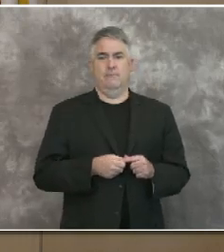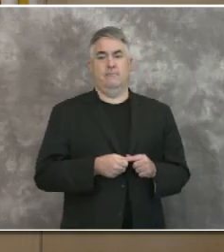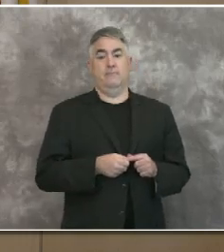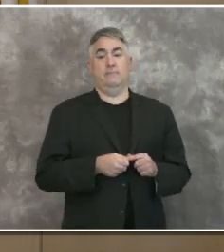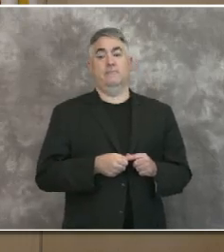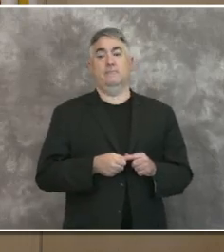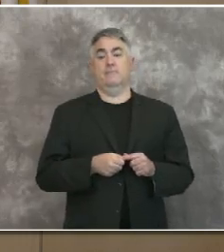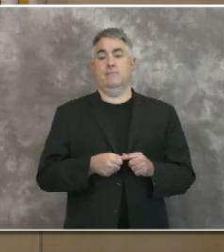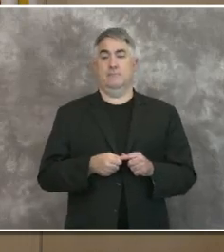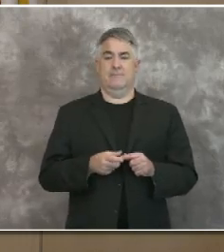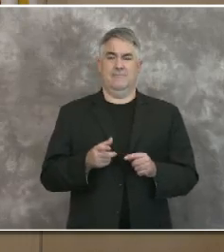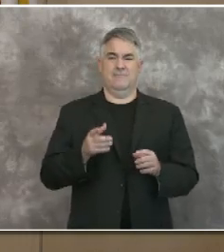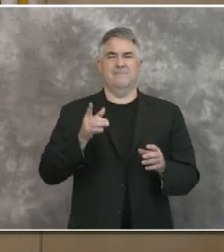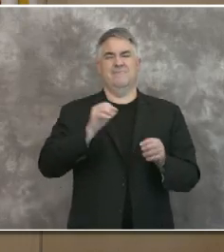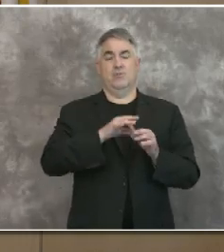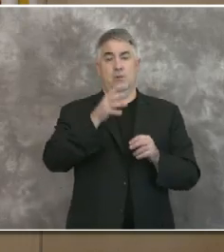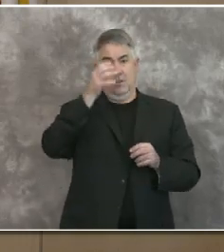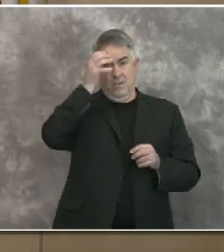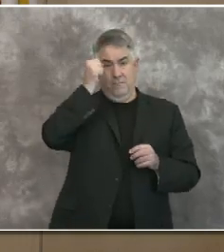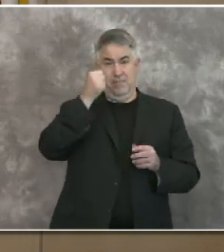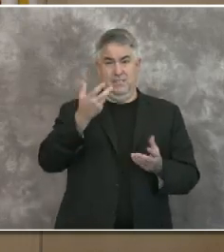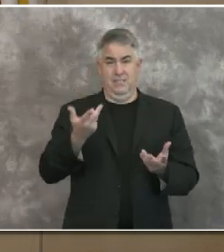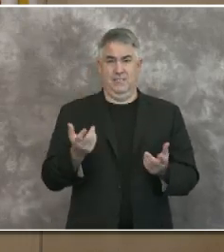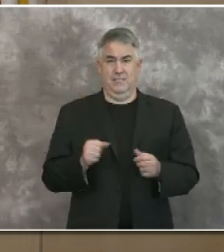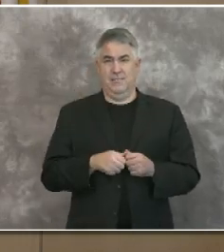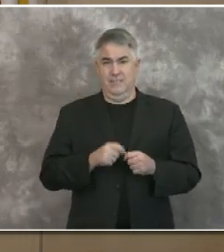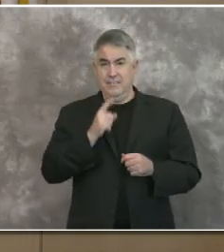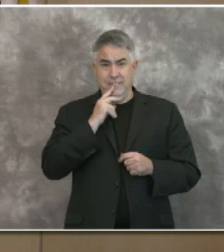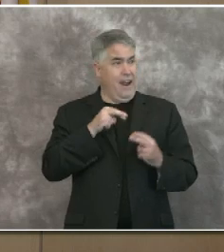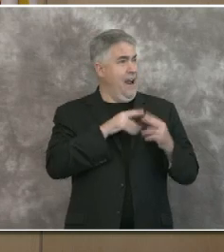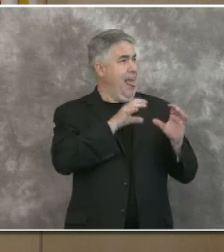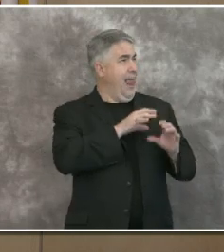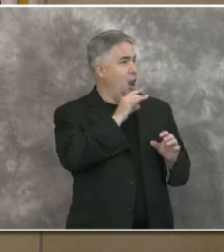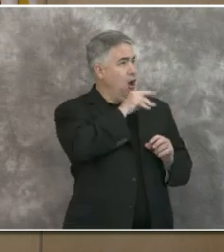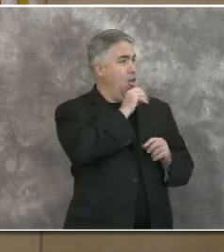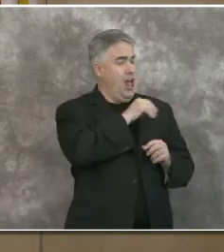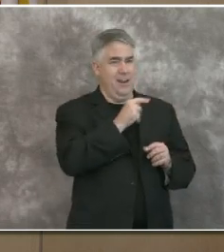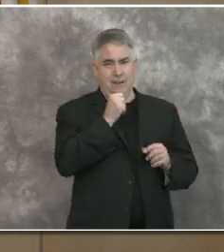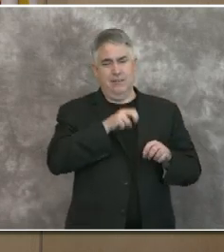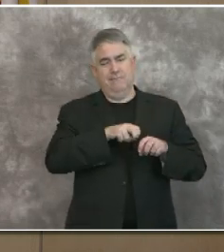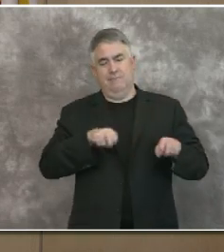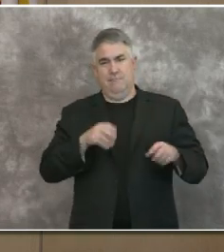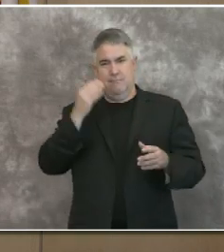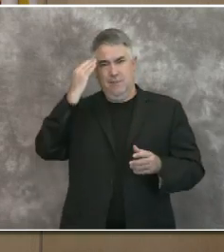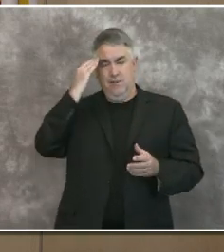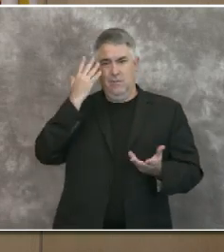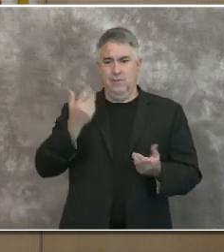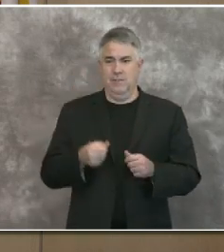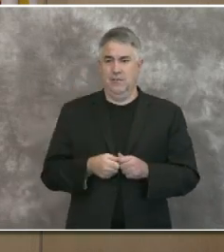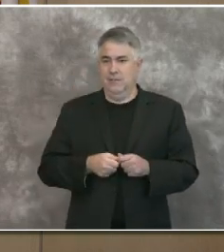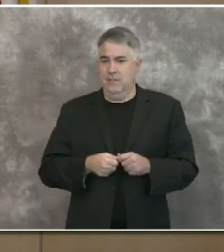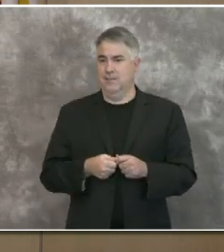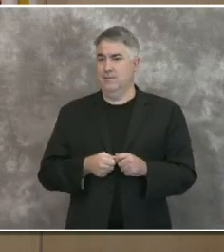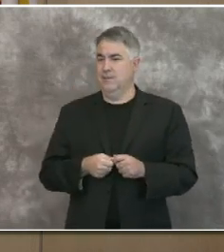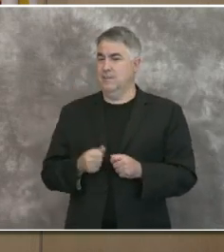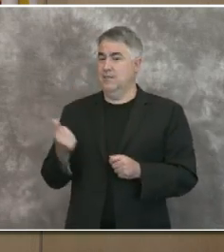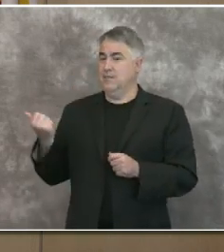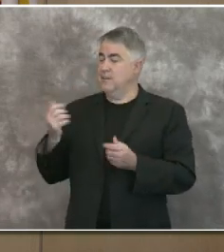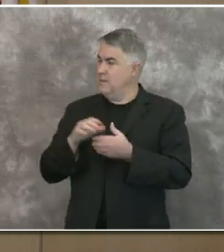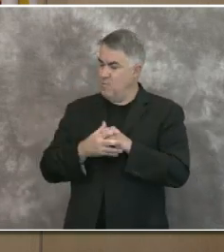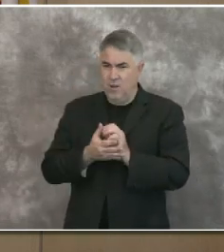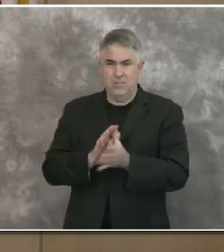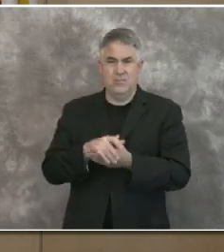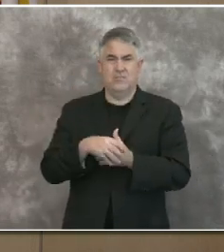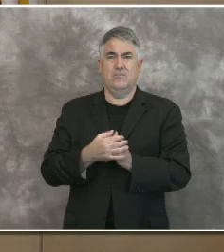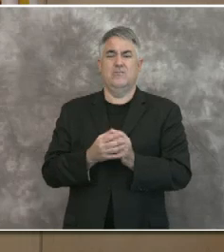and common sense and continue as you have done before. Washing your hands,